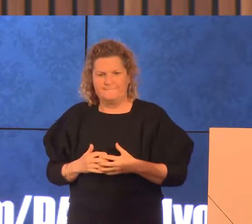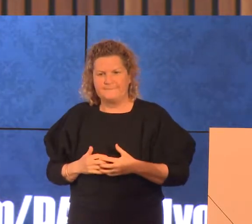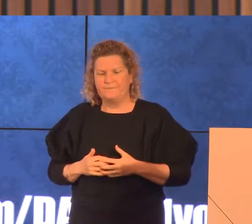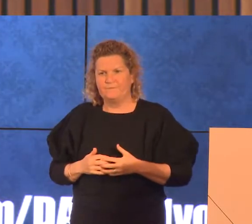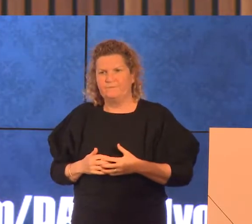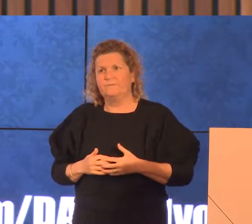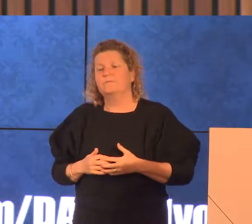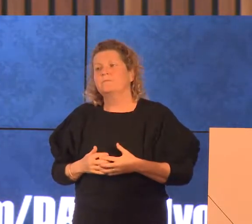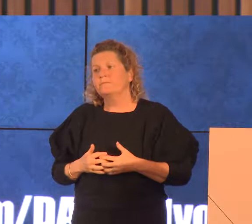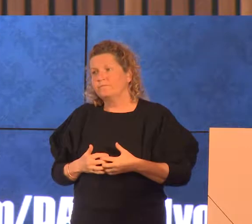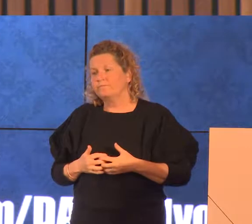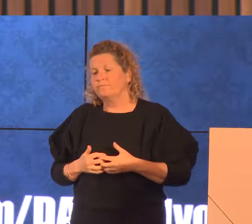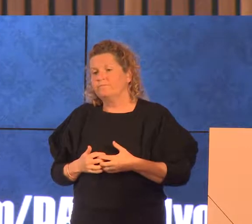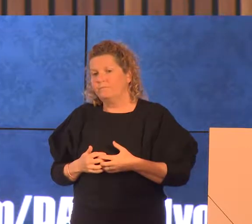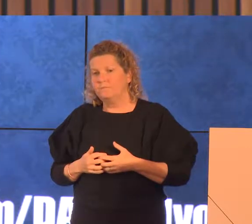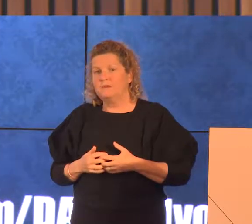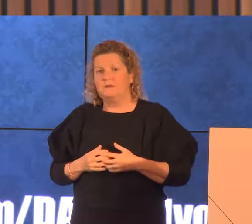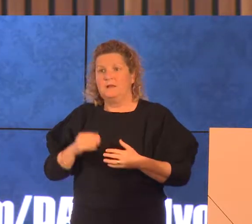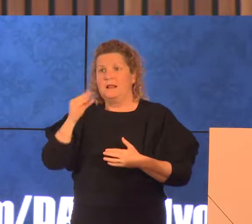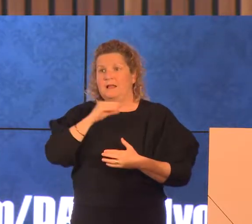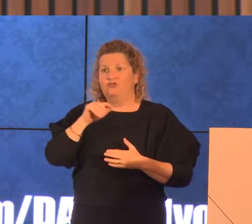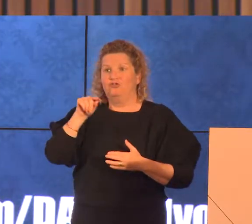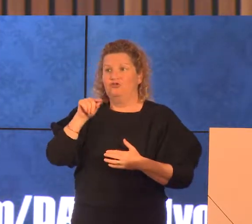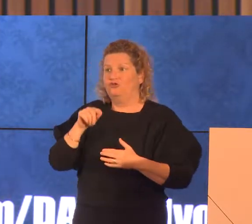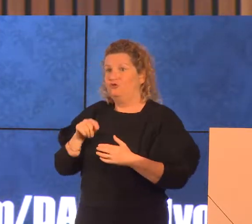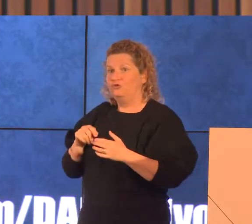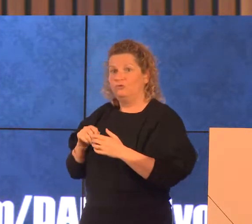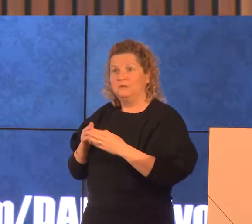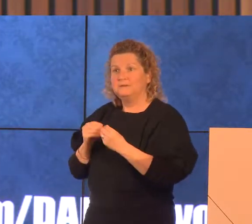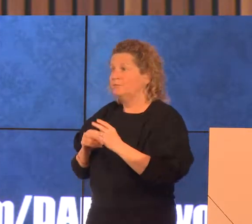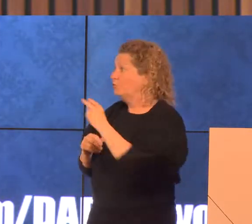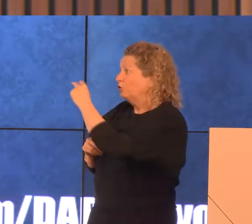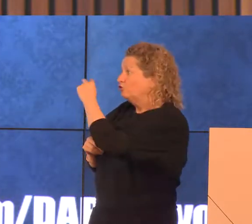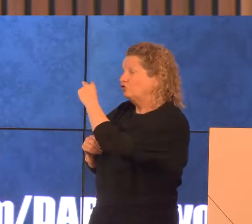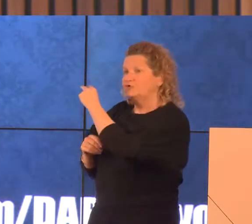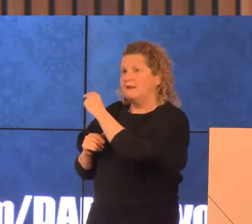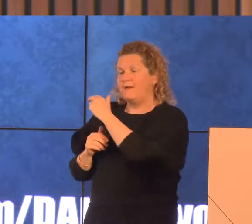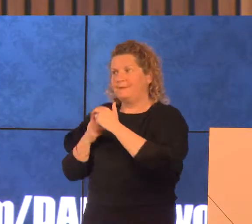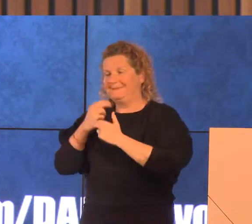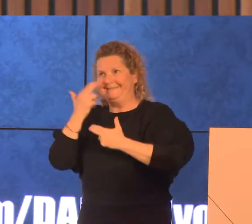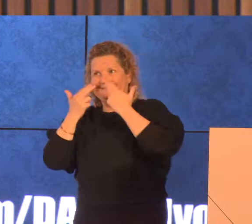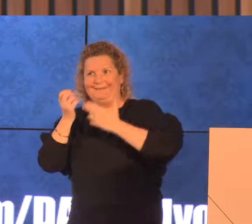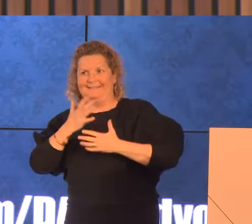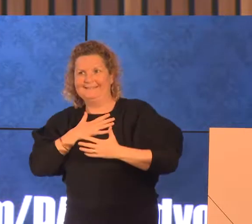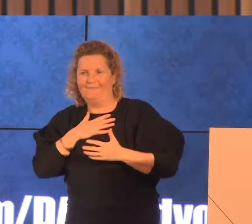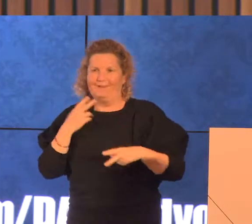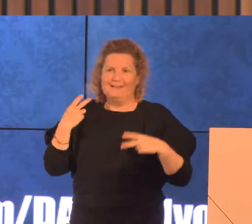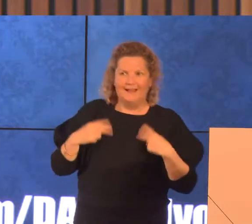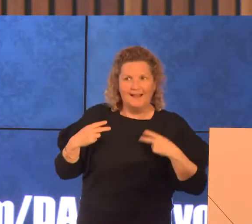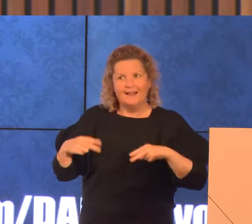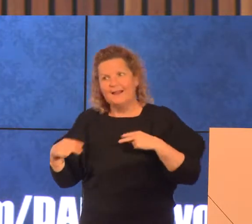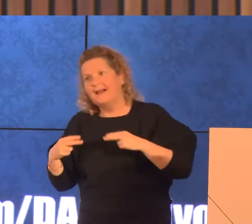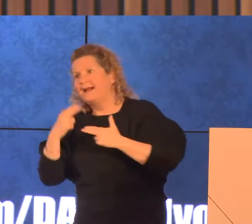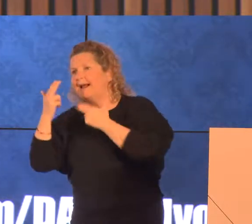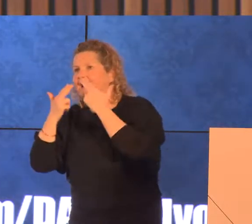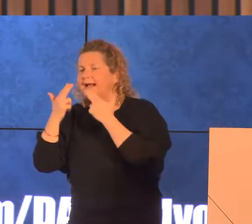Now, over lunch, you would have seen some great music clips playing. I certainly had a sing-along. I danced. I